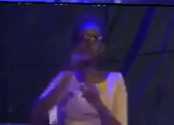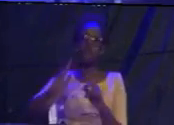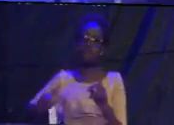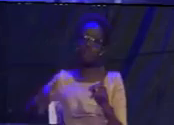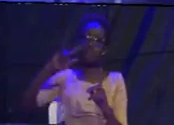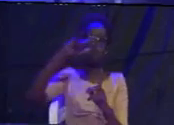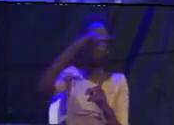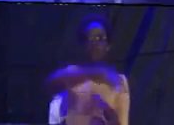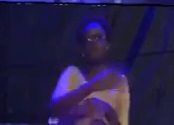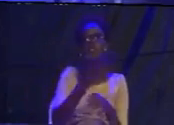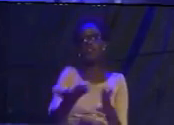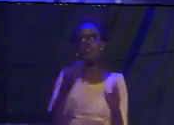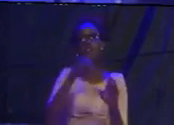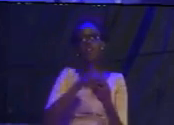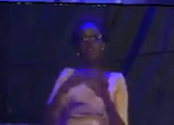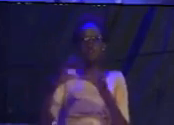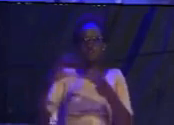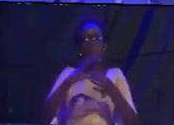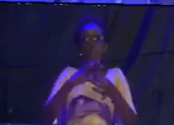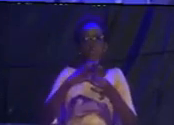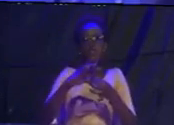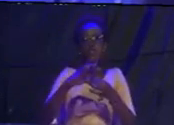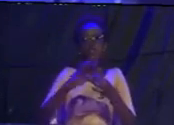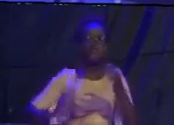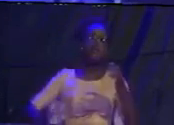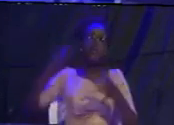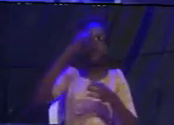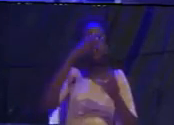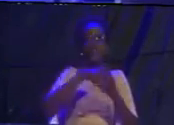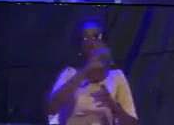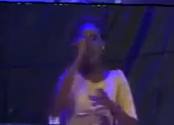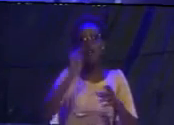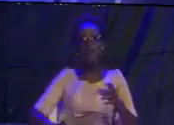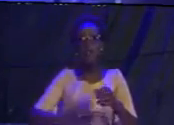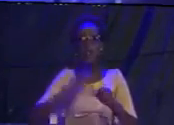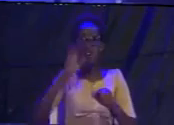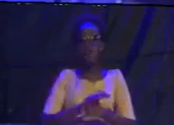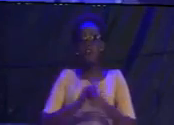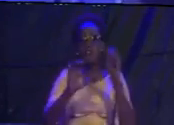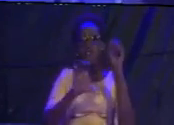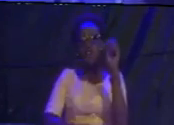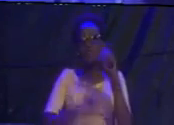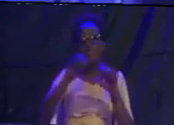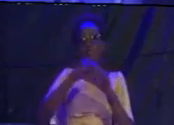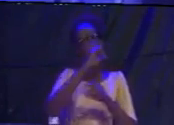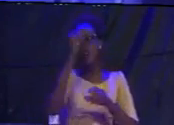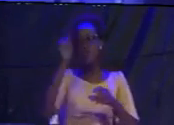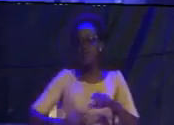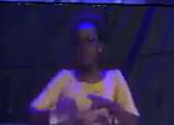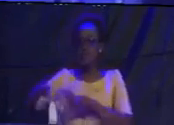It is not easy to find connecting flights within Africa. Many nations are